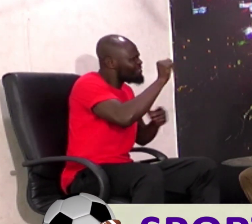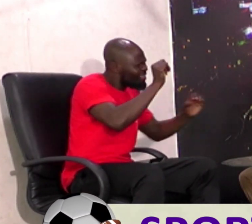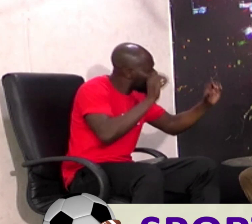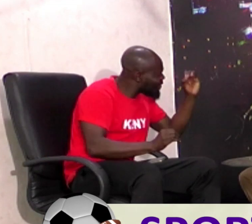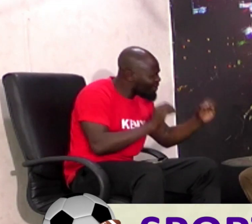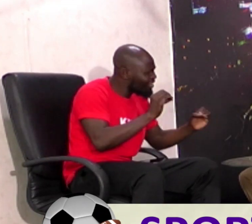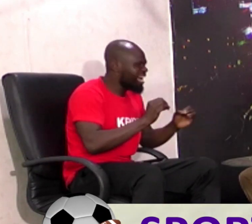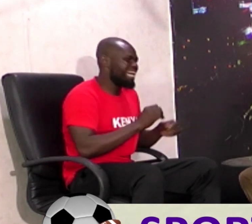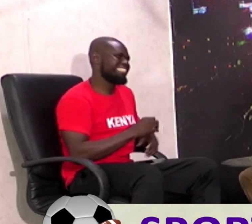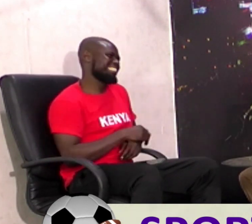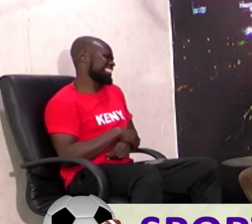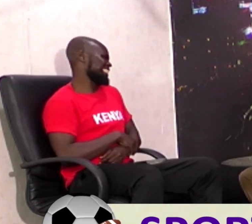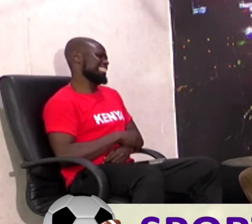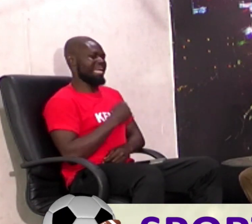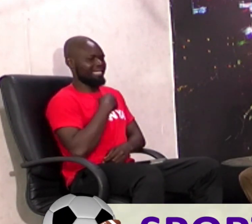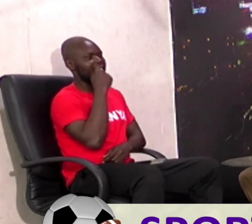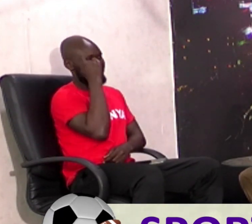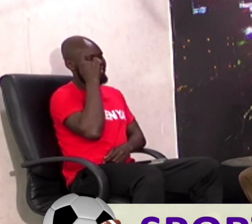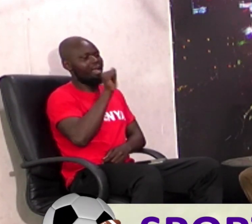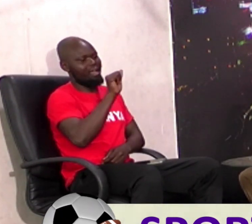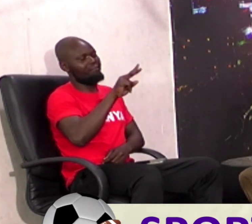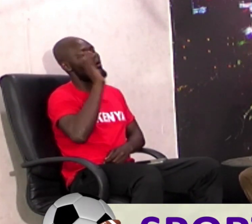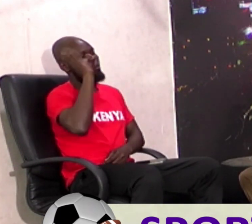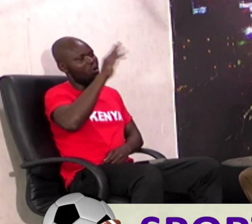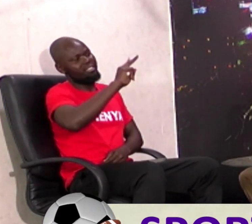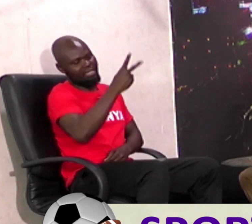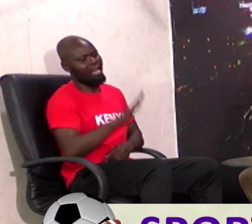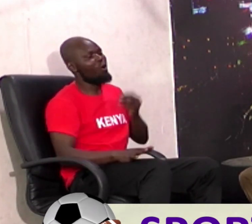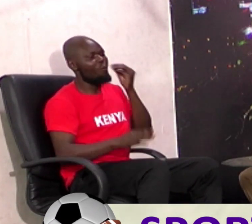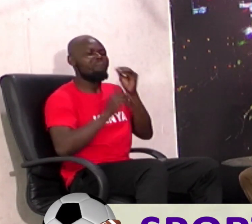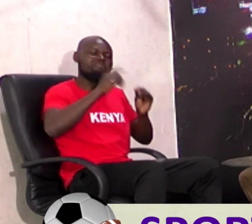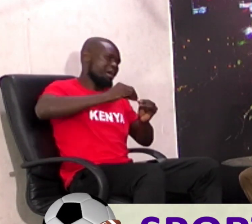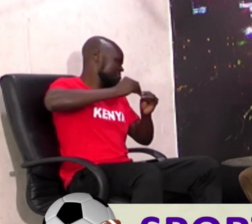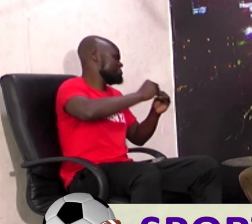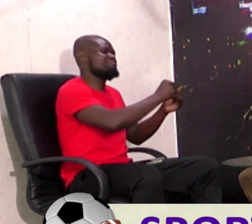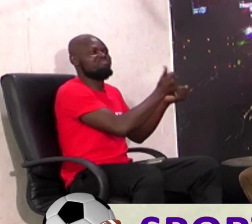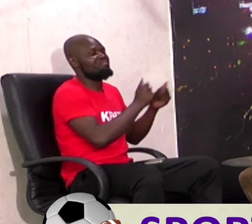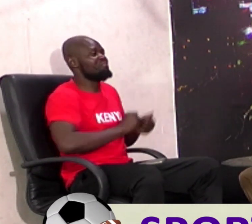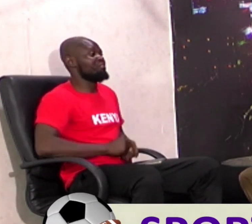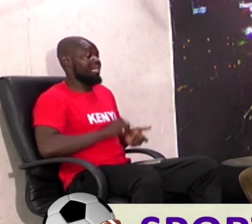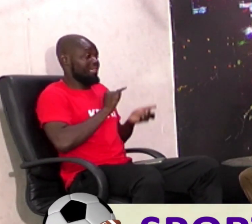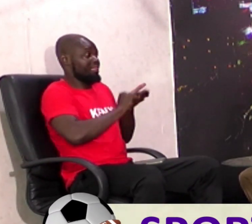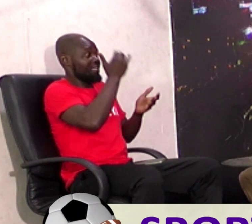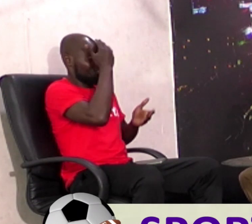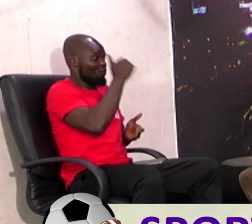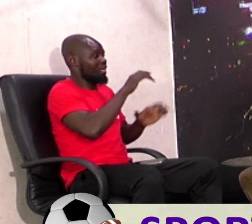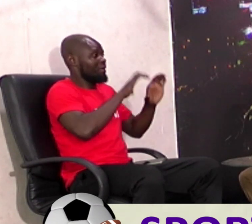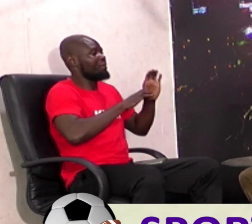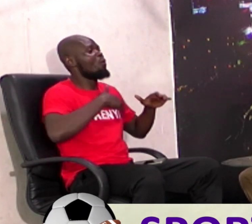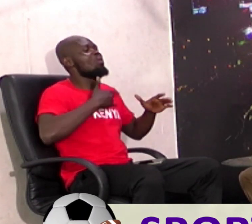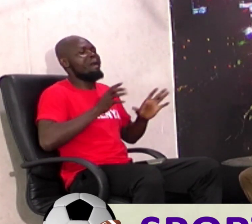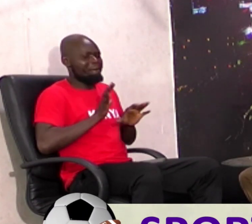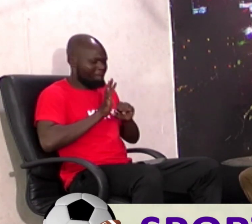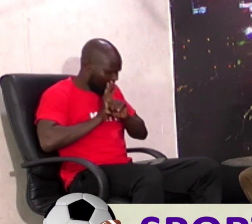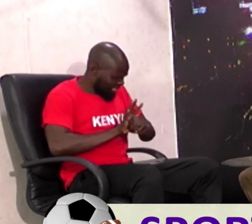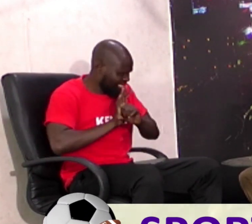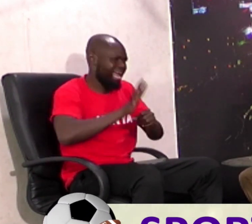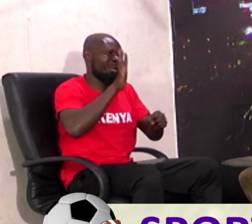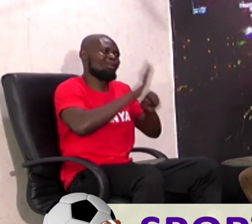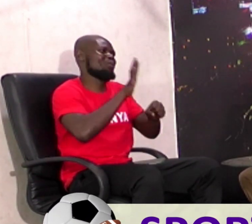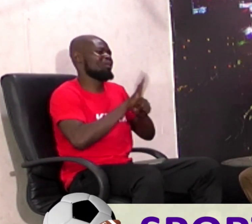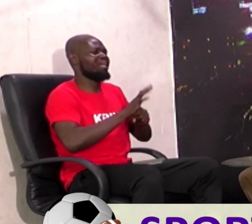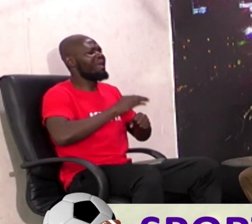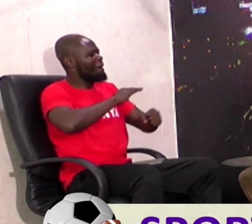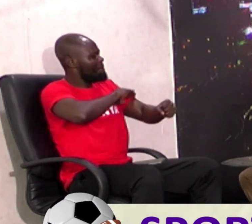they've really improved, because coming out with a draw of 0 is just unimpressive. So I feel that in the second leg,